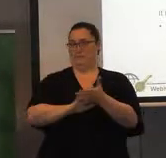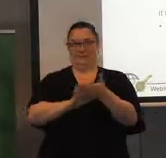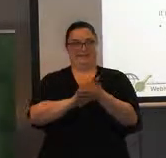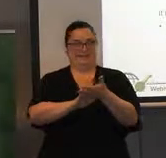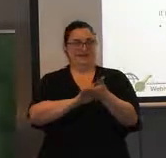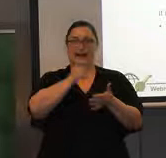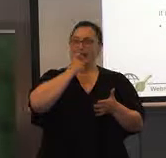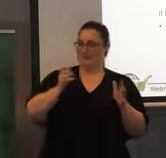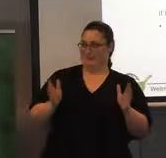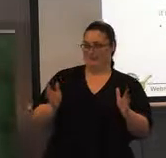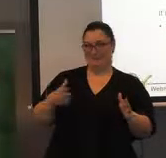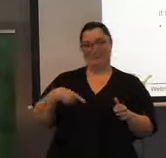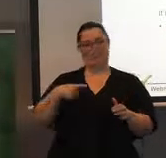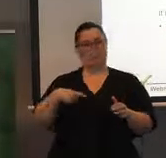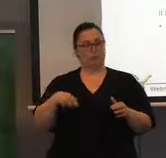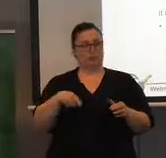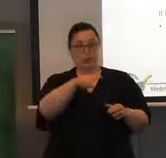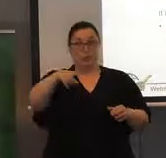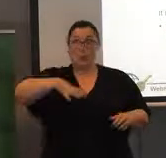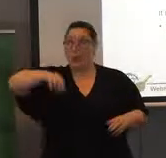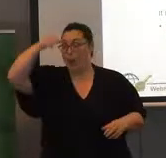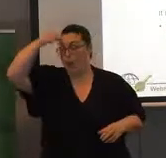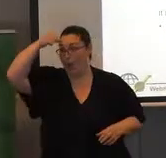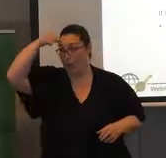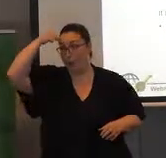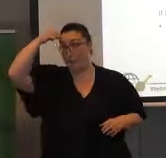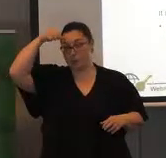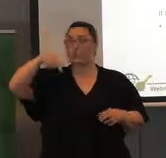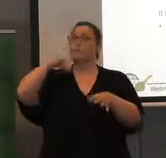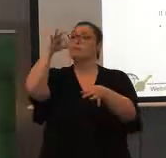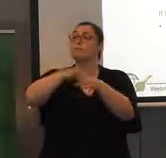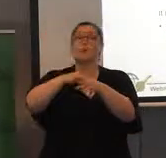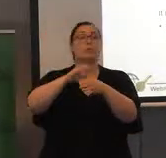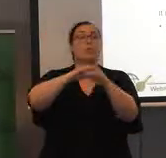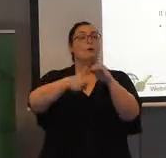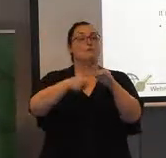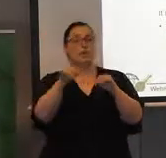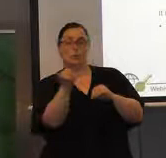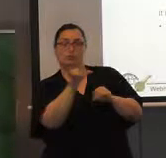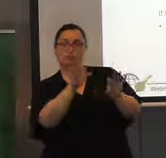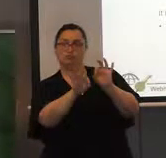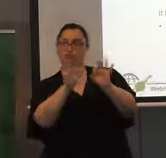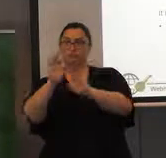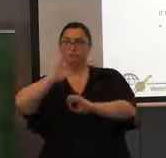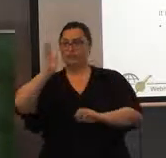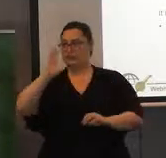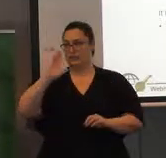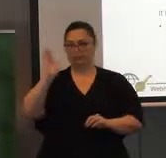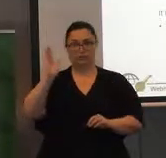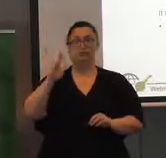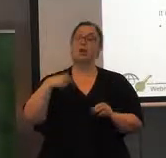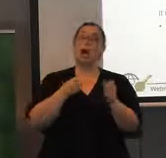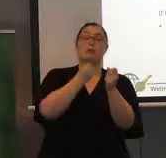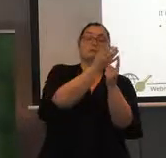are. And it's kind of funny because I know that you guys want to know this, because when you were voting for presentations, there was a couple